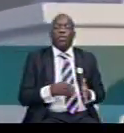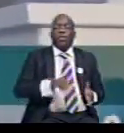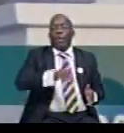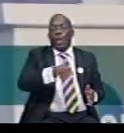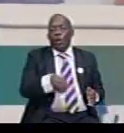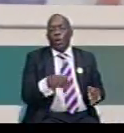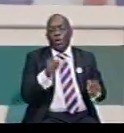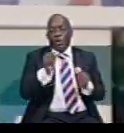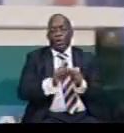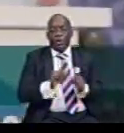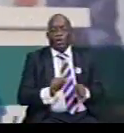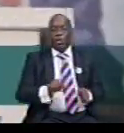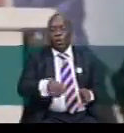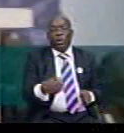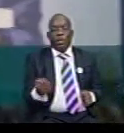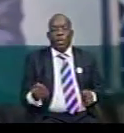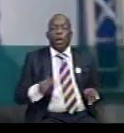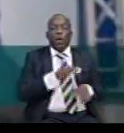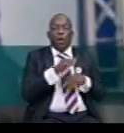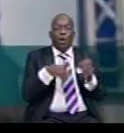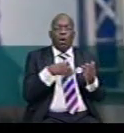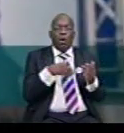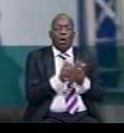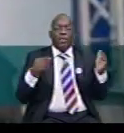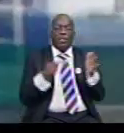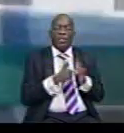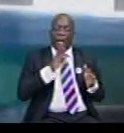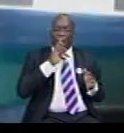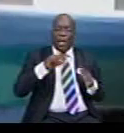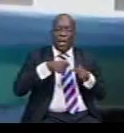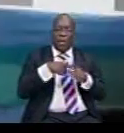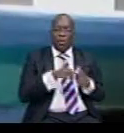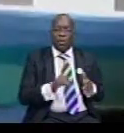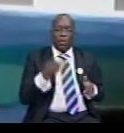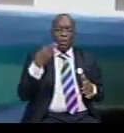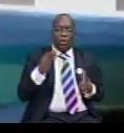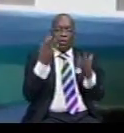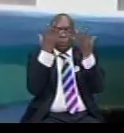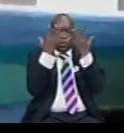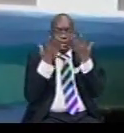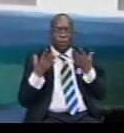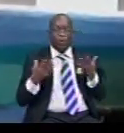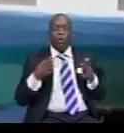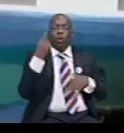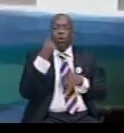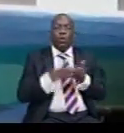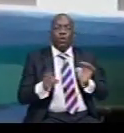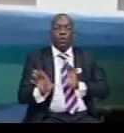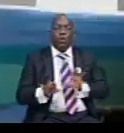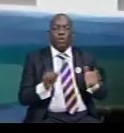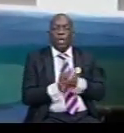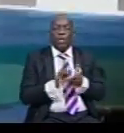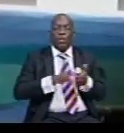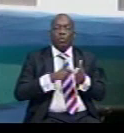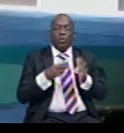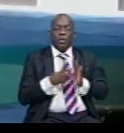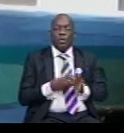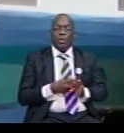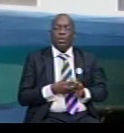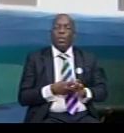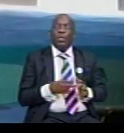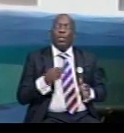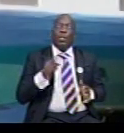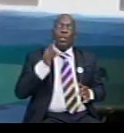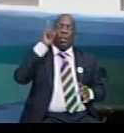are the beginning of sorrows. What does that mean? It says, this is even the